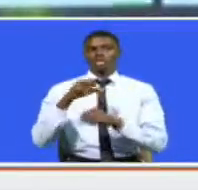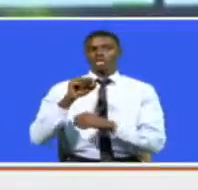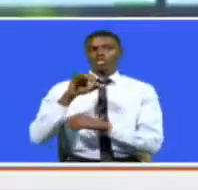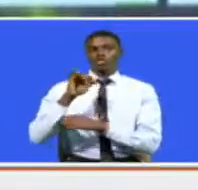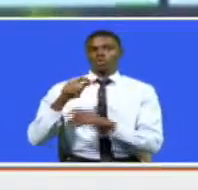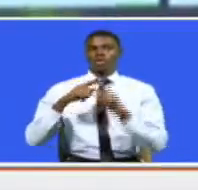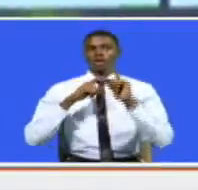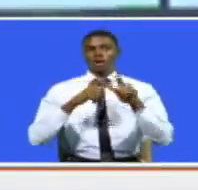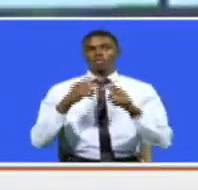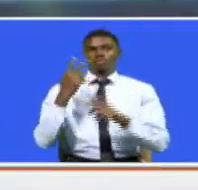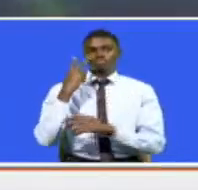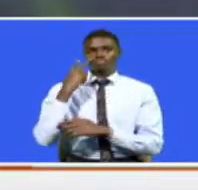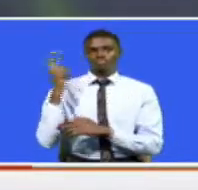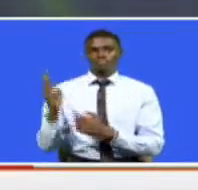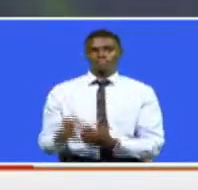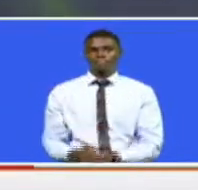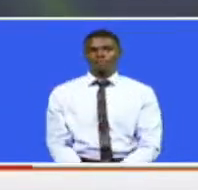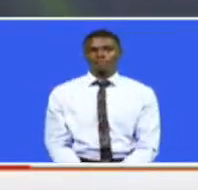We listen in.